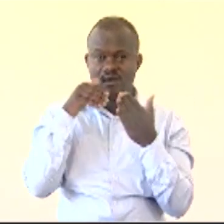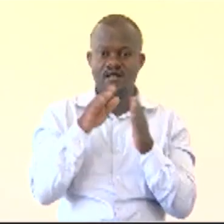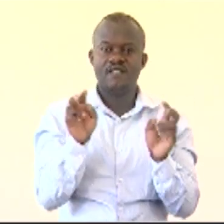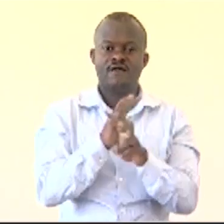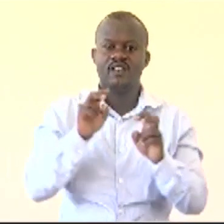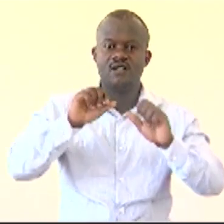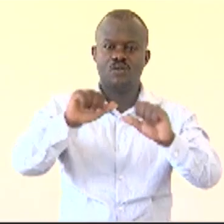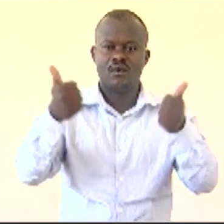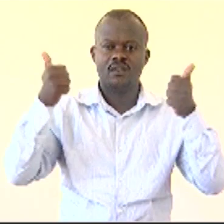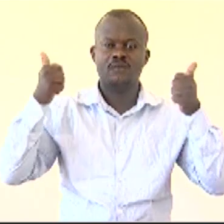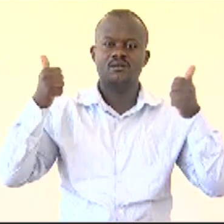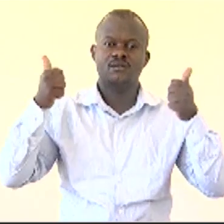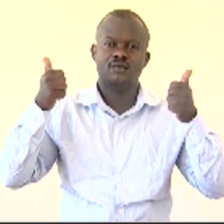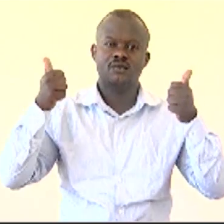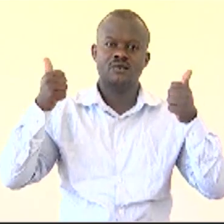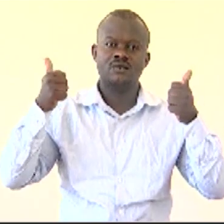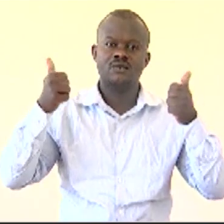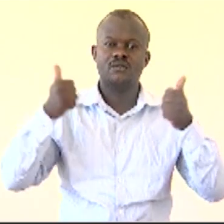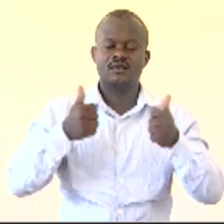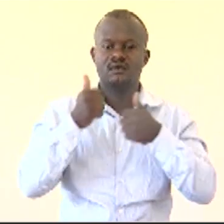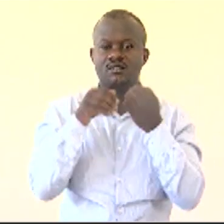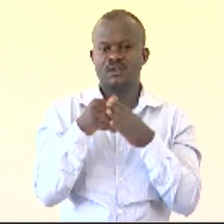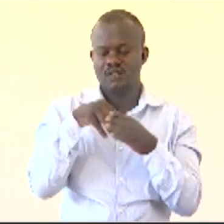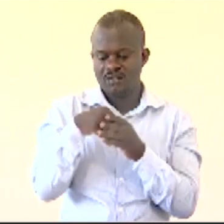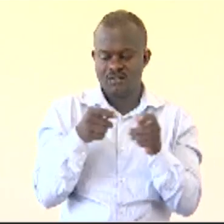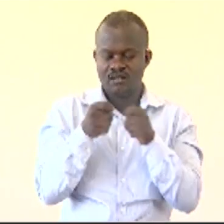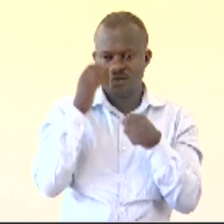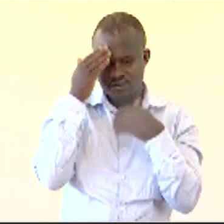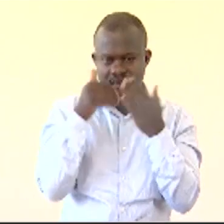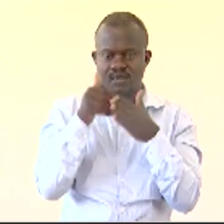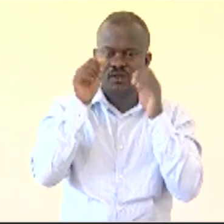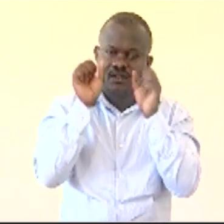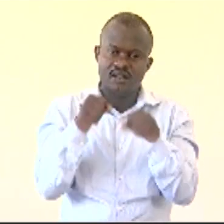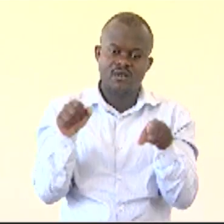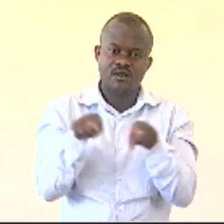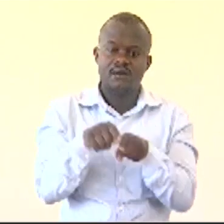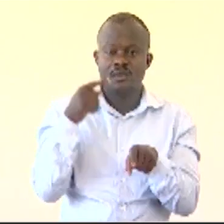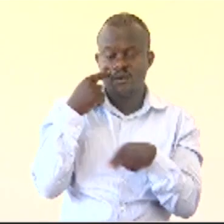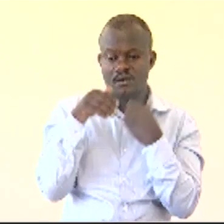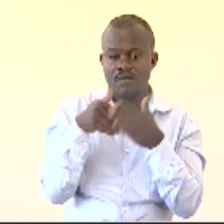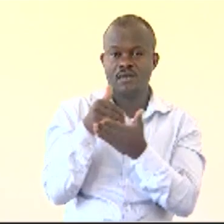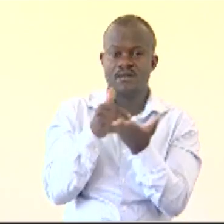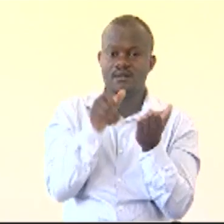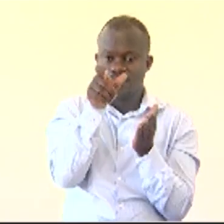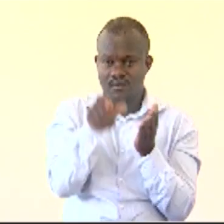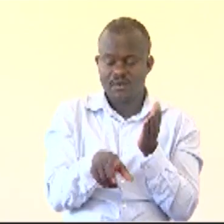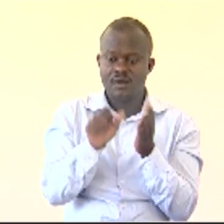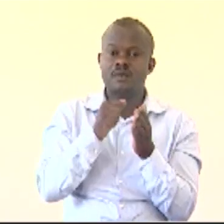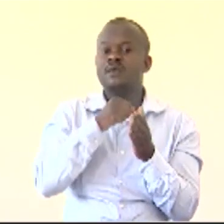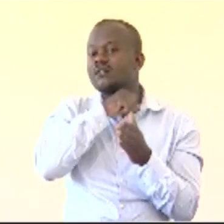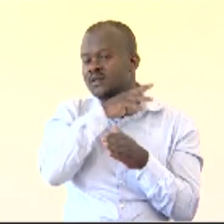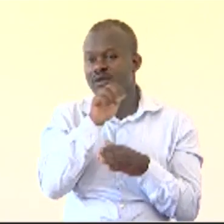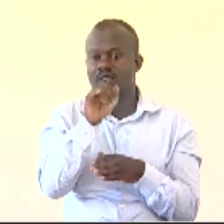well elaborated sewage treatment, because this sewage can also be a way how a person can be affected by